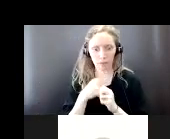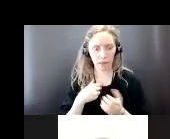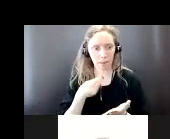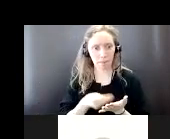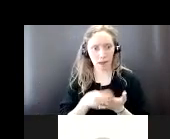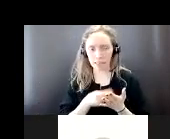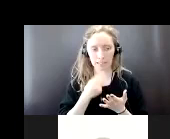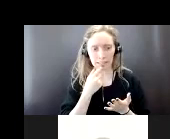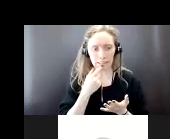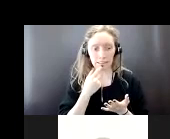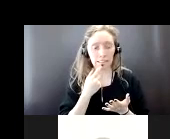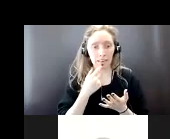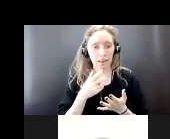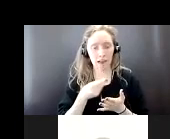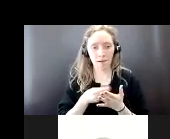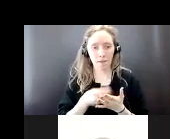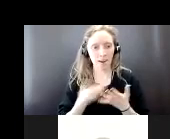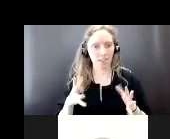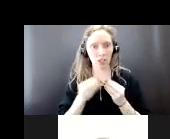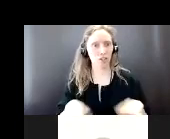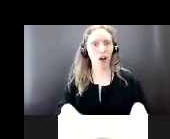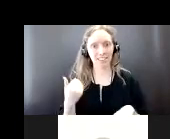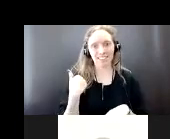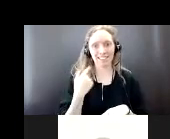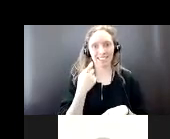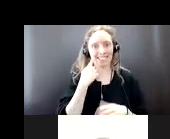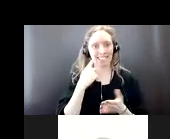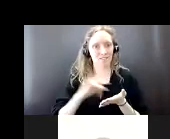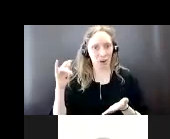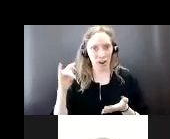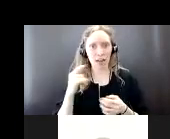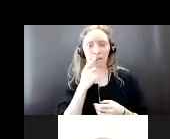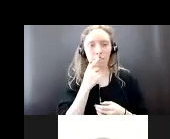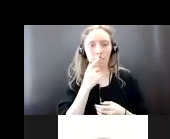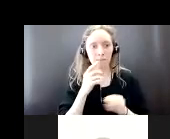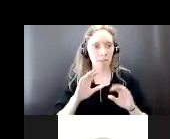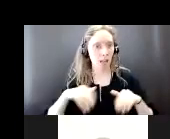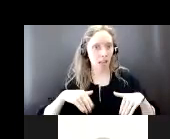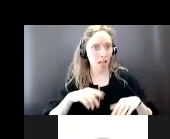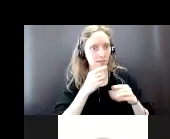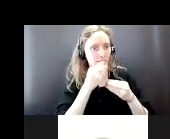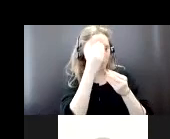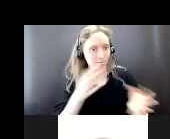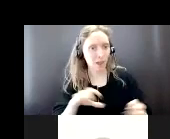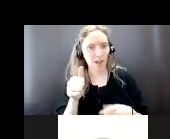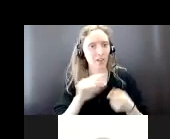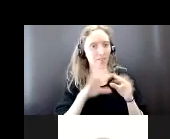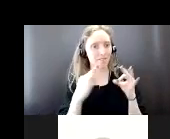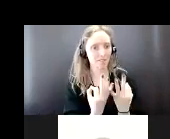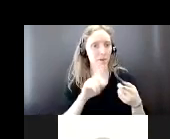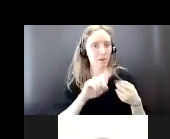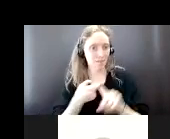really desperate to get it back, you might be tempted to take Jeff up on his offer. Or another way, in an investment